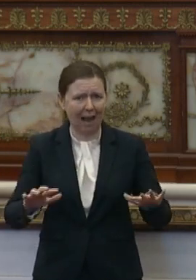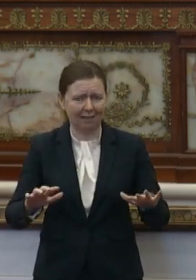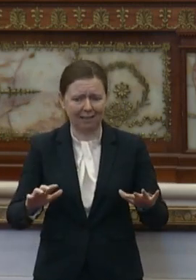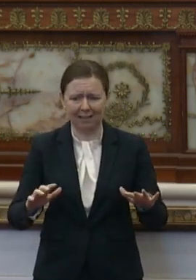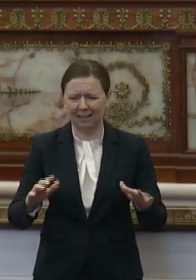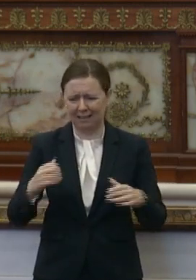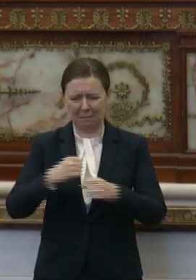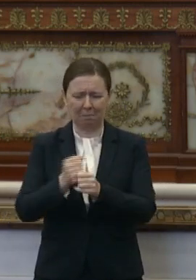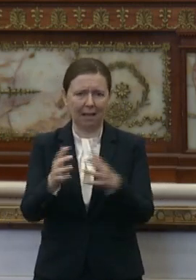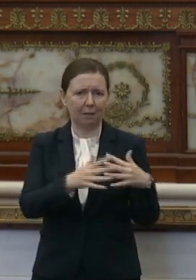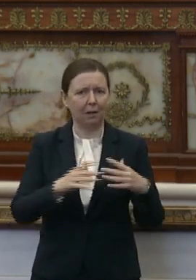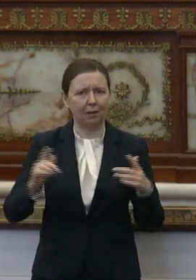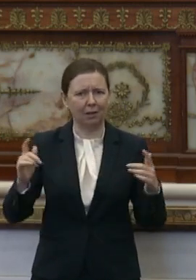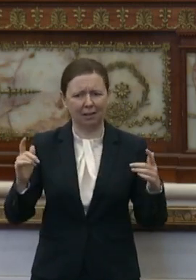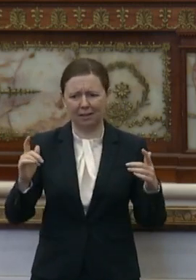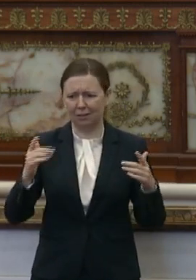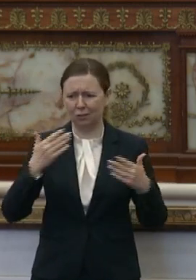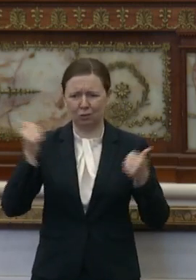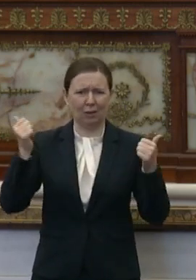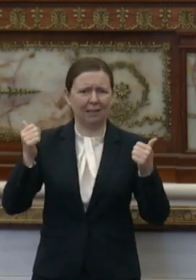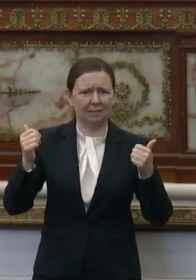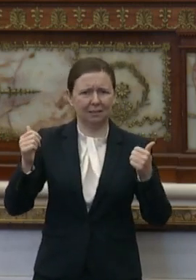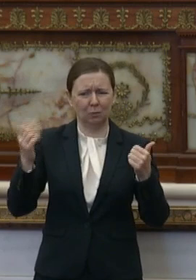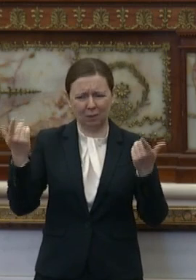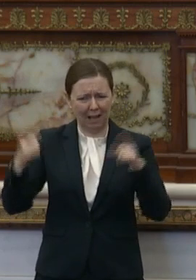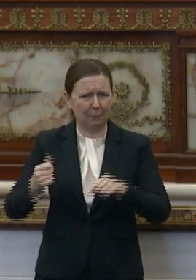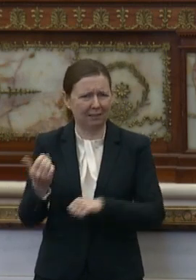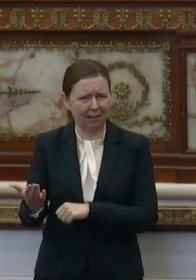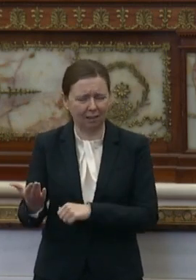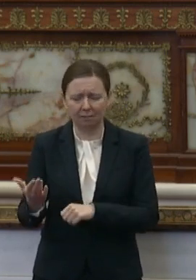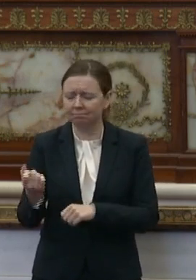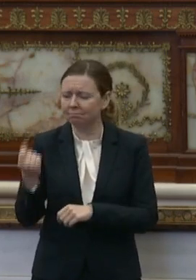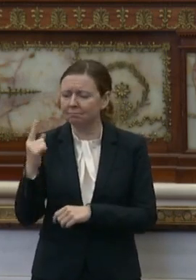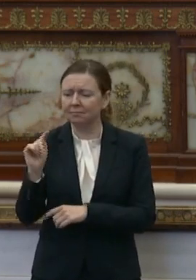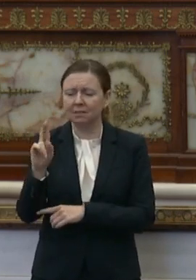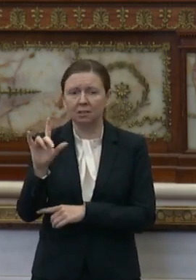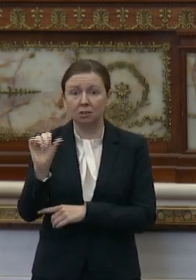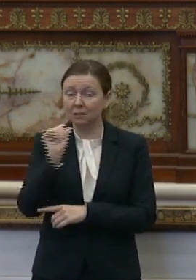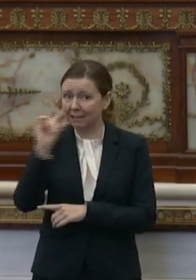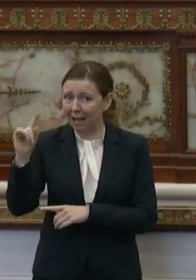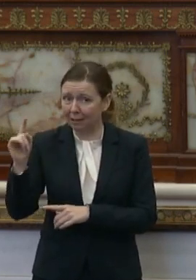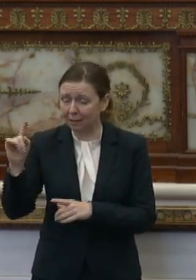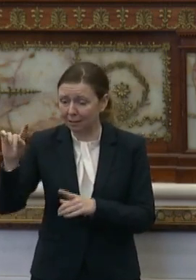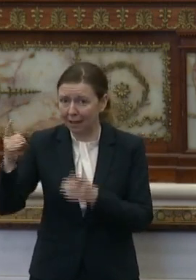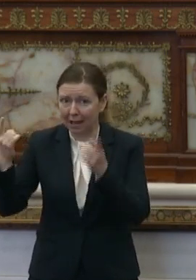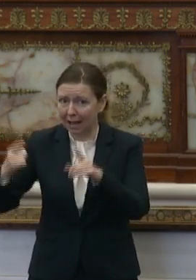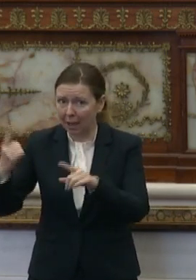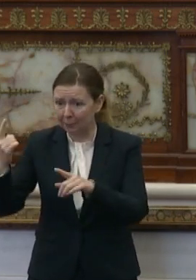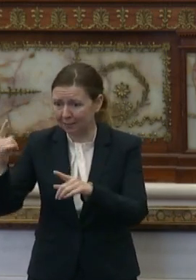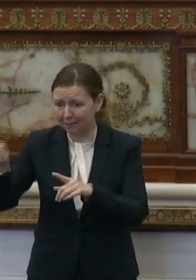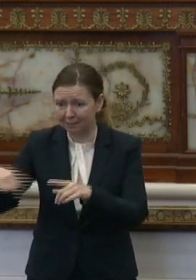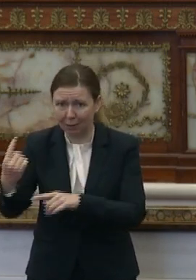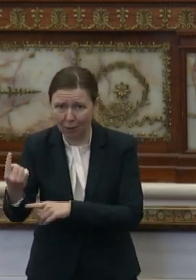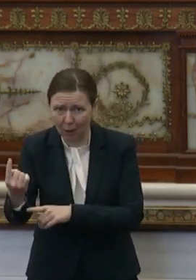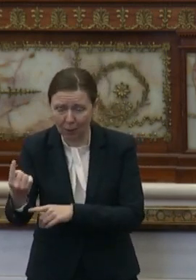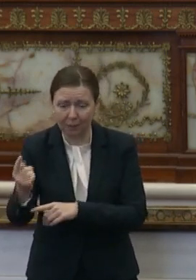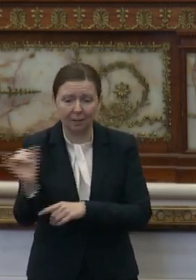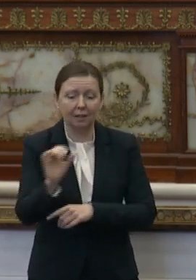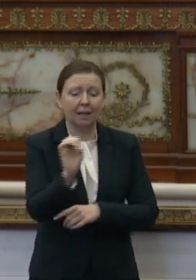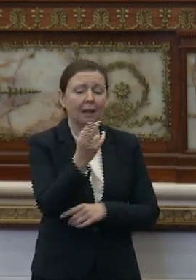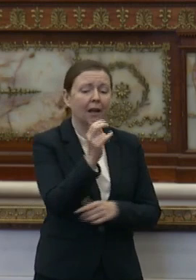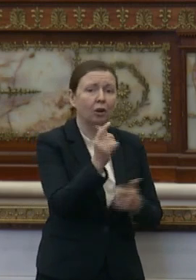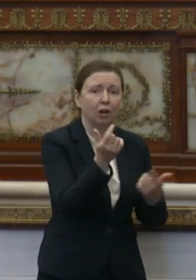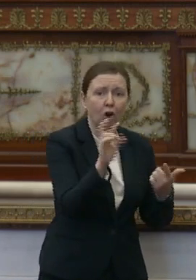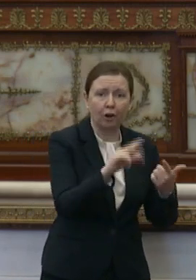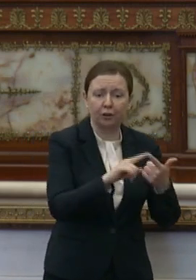alleged Make America Great rally, was going to be held in Tulsa. But Tulsa was not an isolated incident, just like Eric Garner,